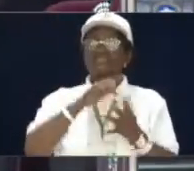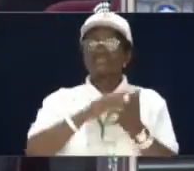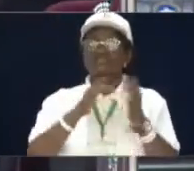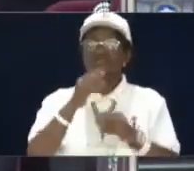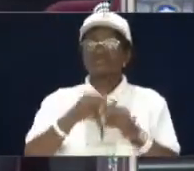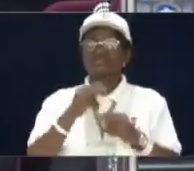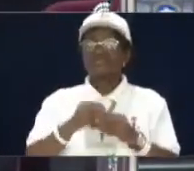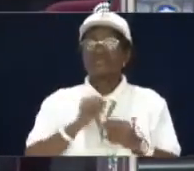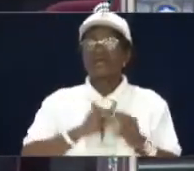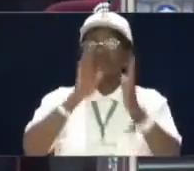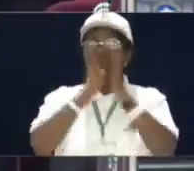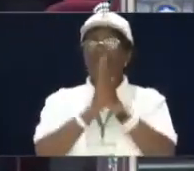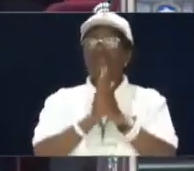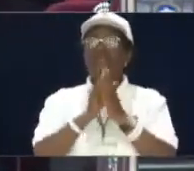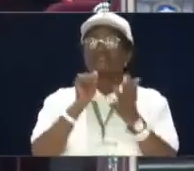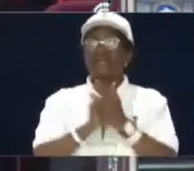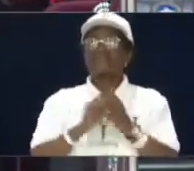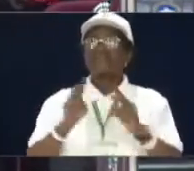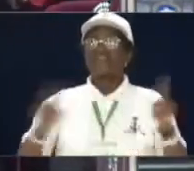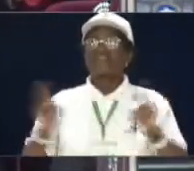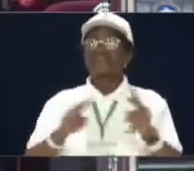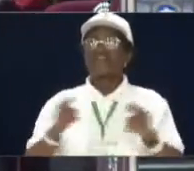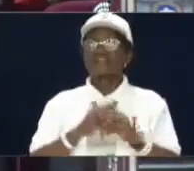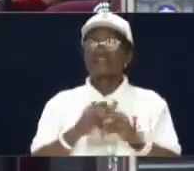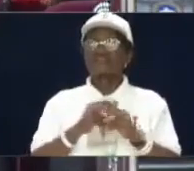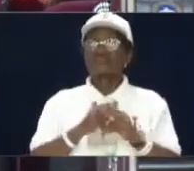And I pray that very, very soon,